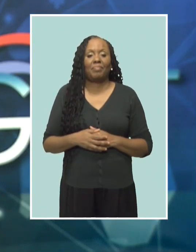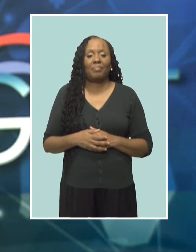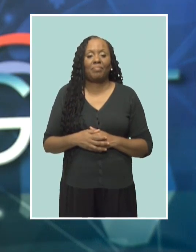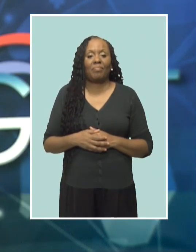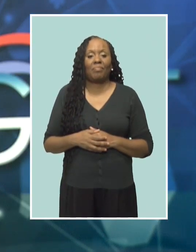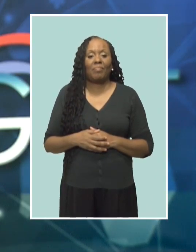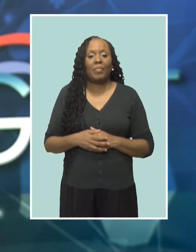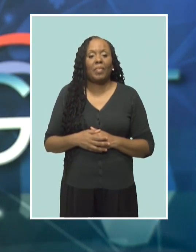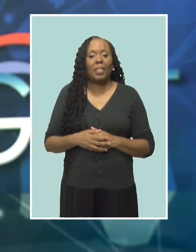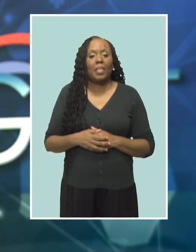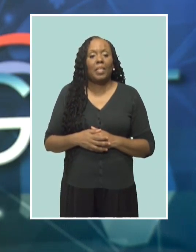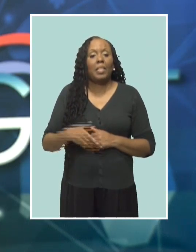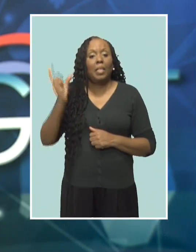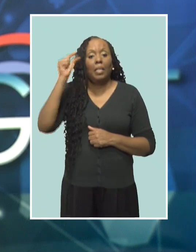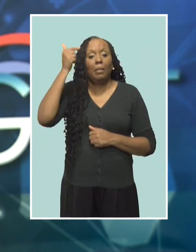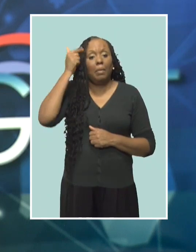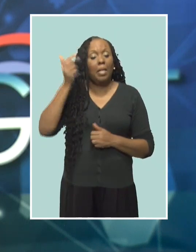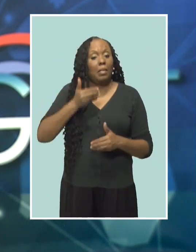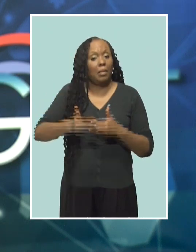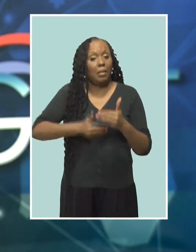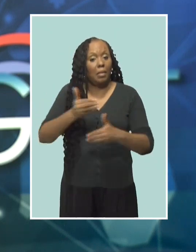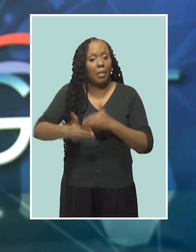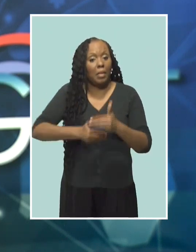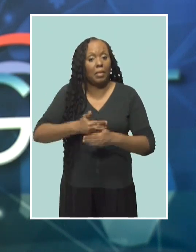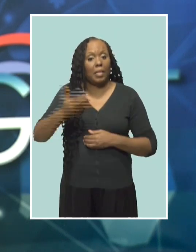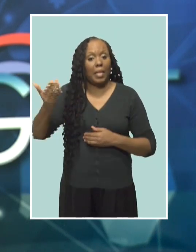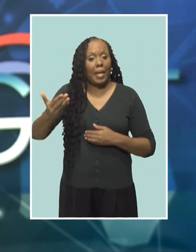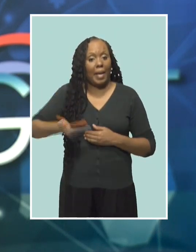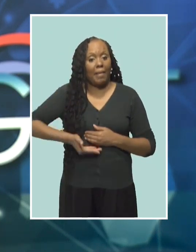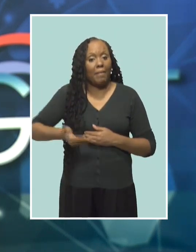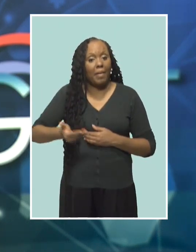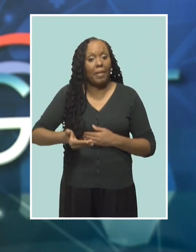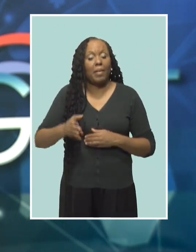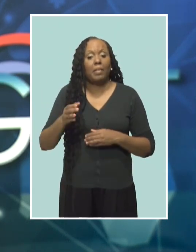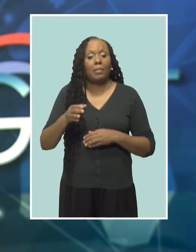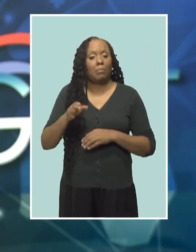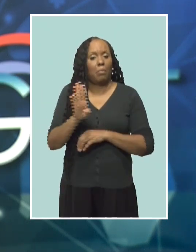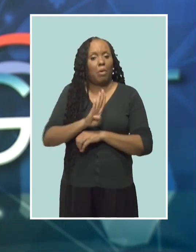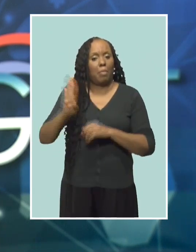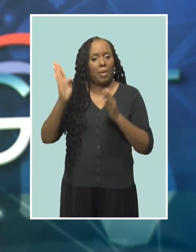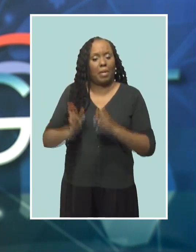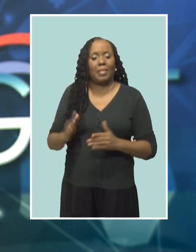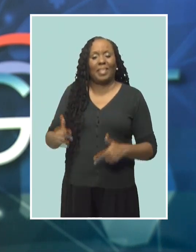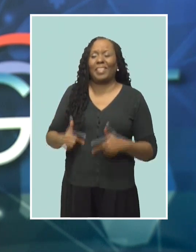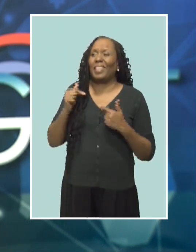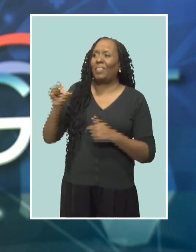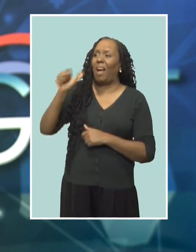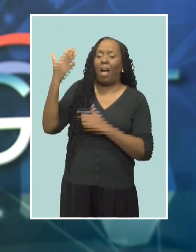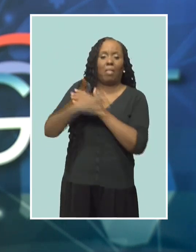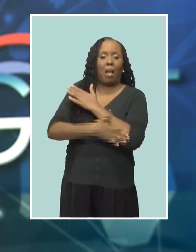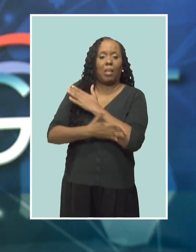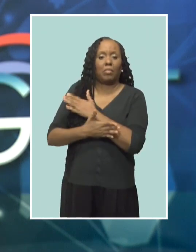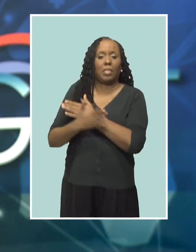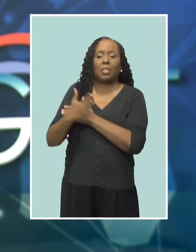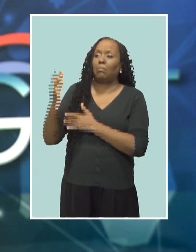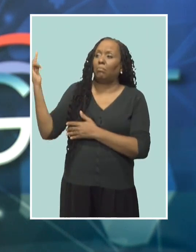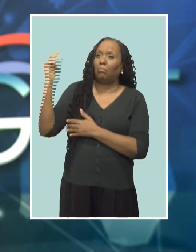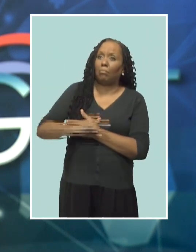Well, staying with that media conference, we also heard that government is moving ahead with plans to invite Barbadians in the